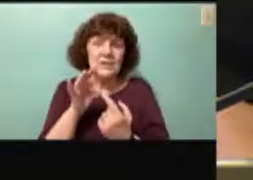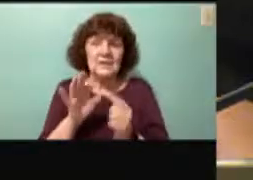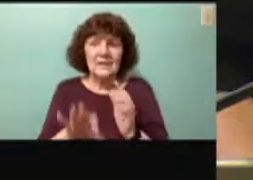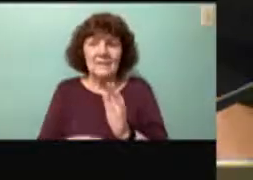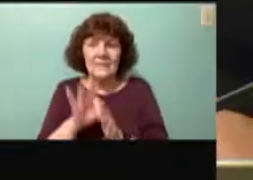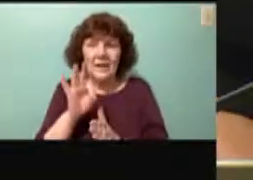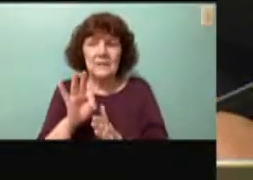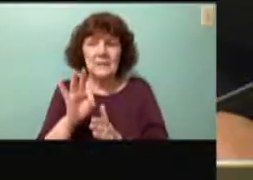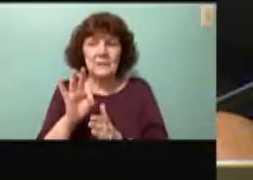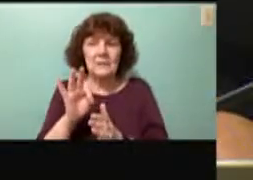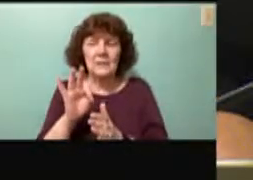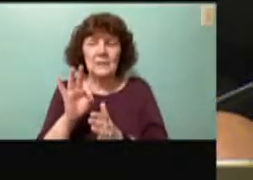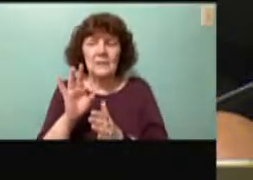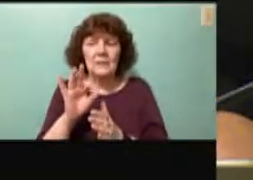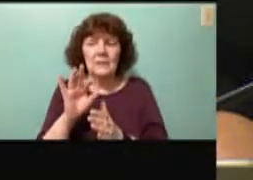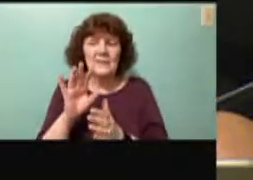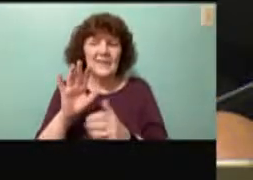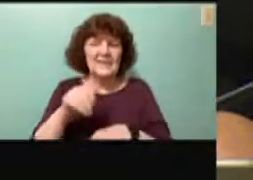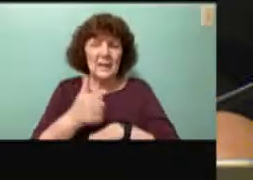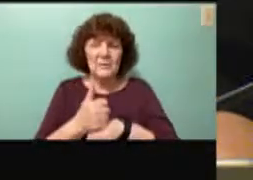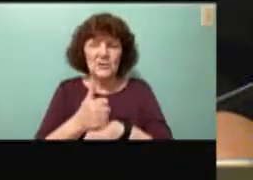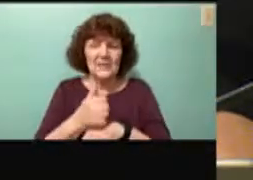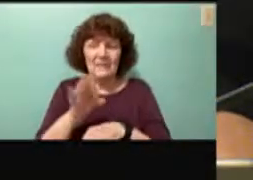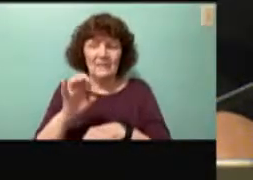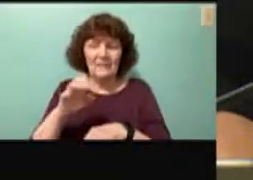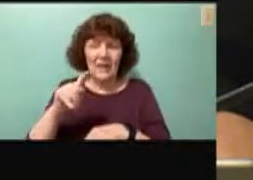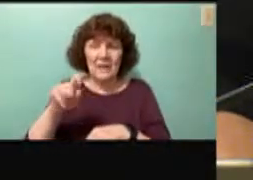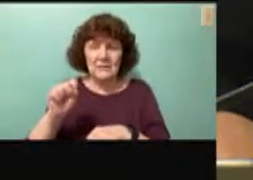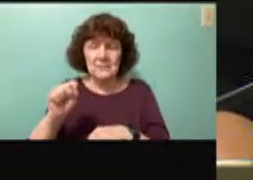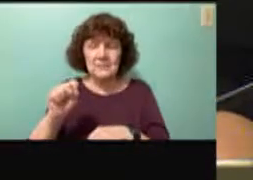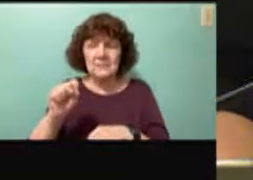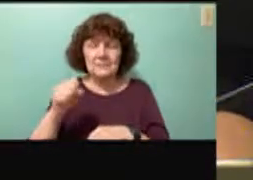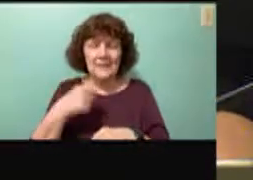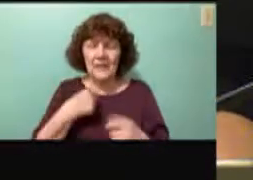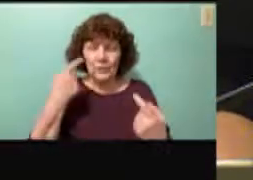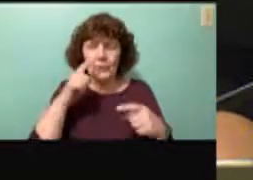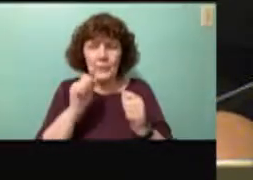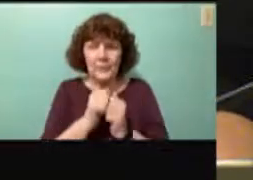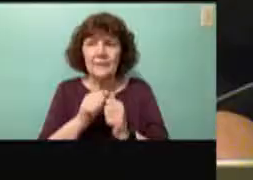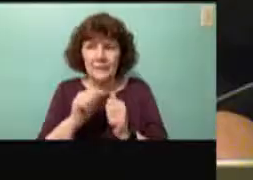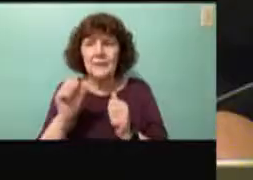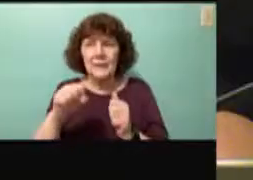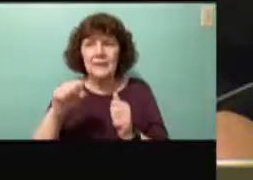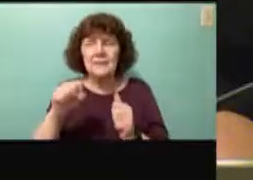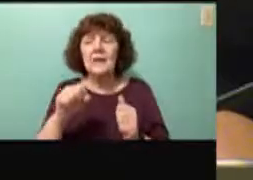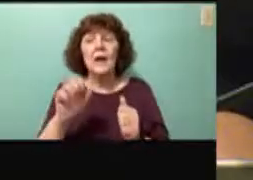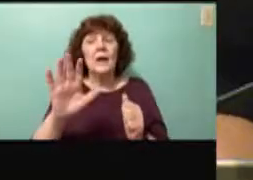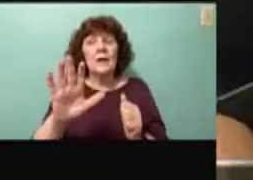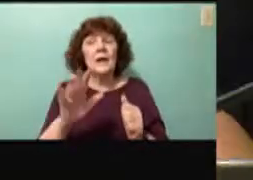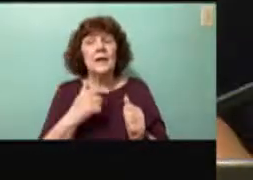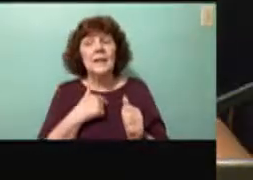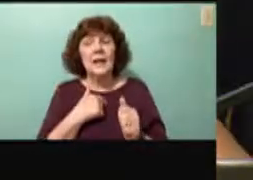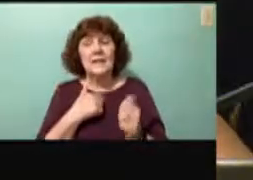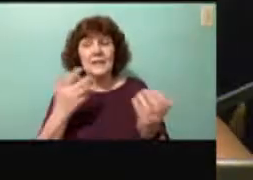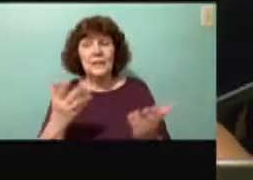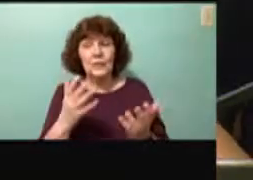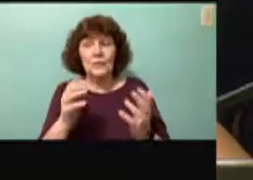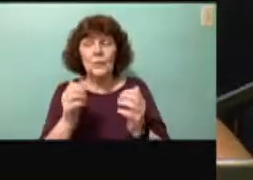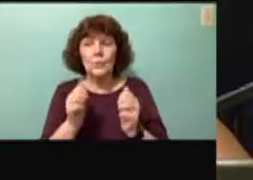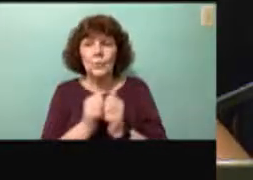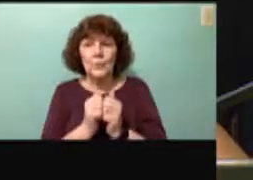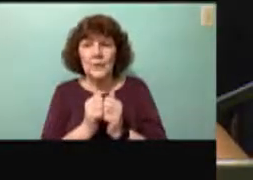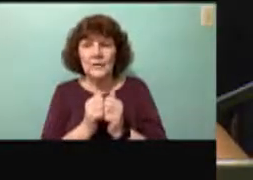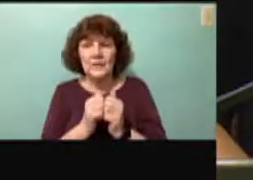establishment of the facts, we completely agree with. By the way, I'm joined today by Chief Procurement Officer